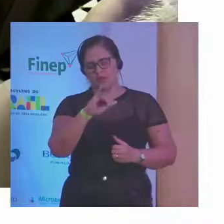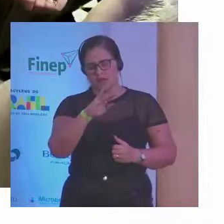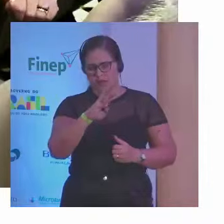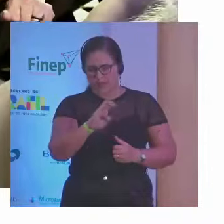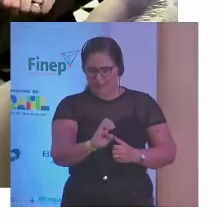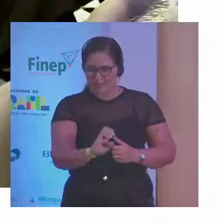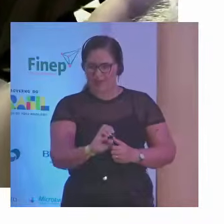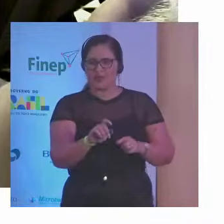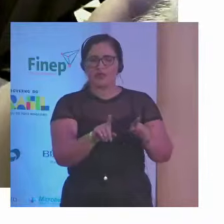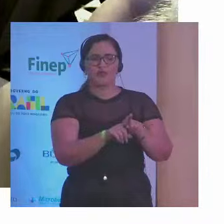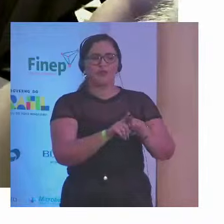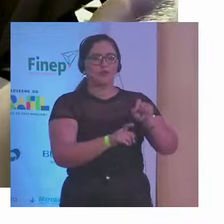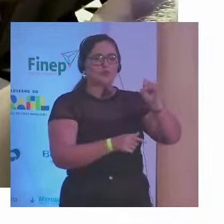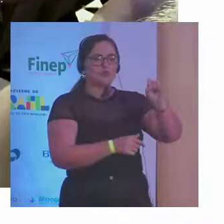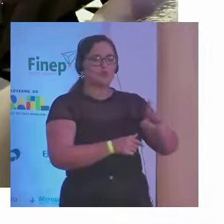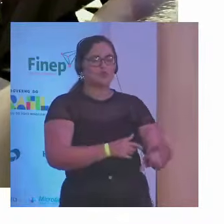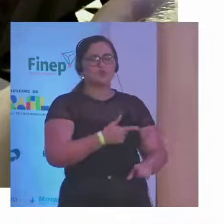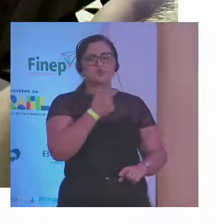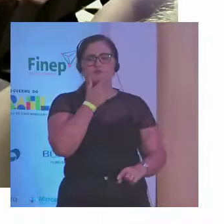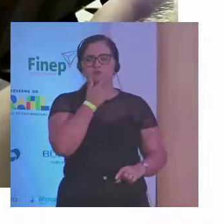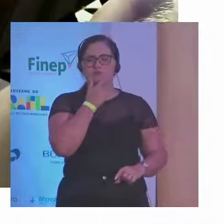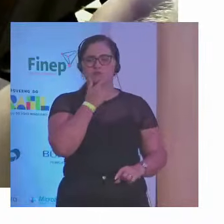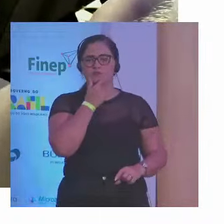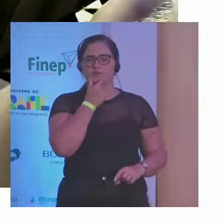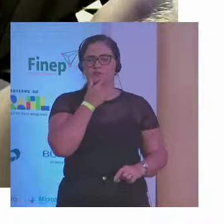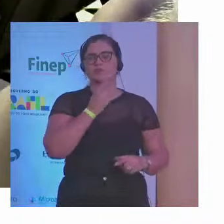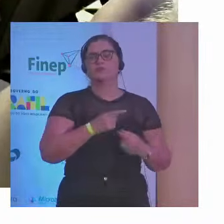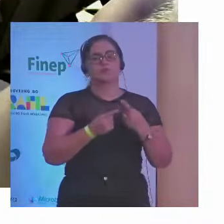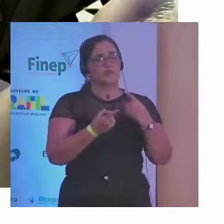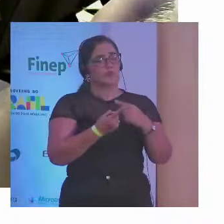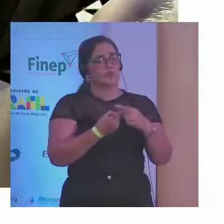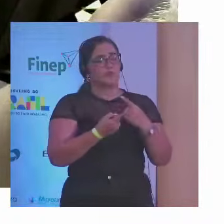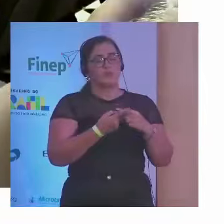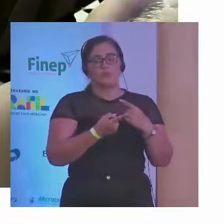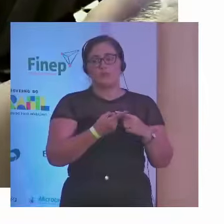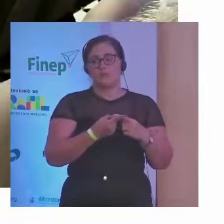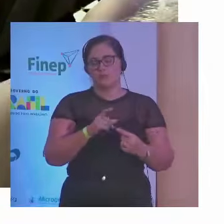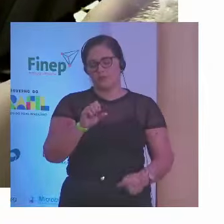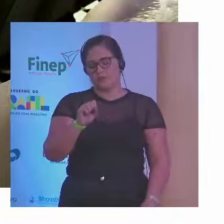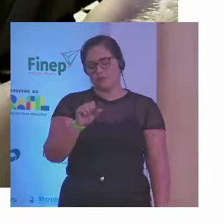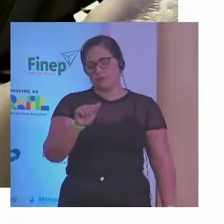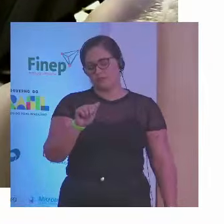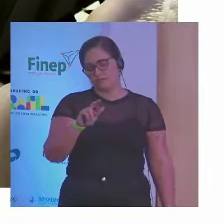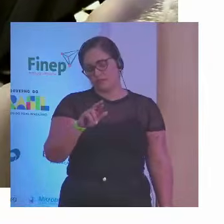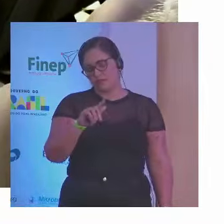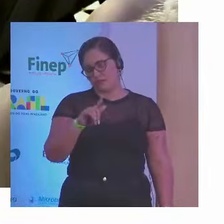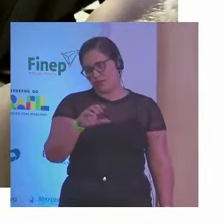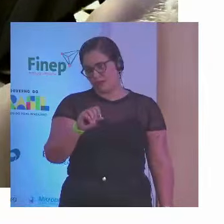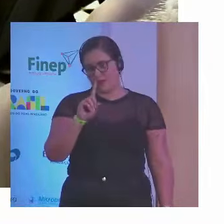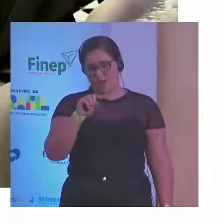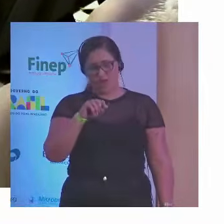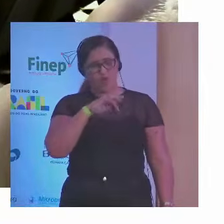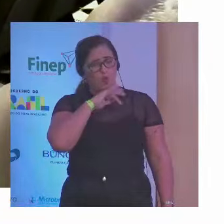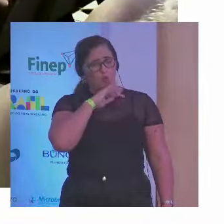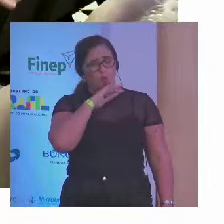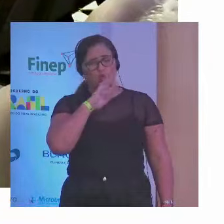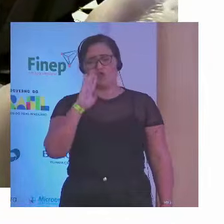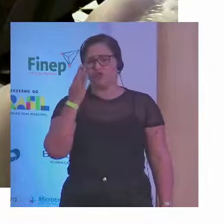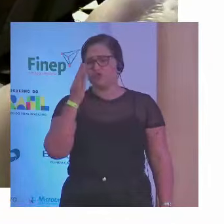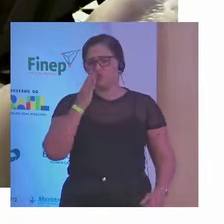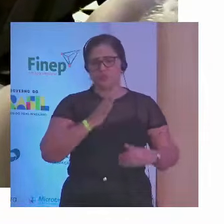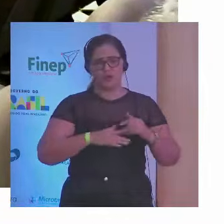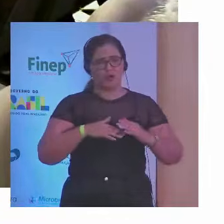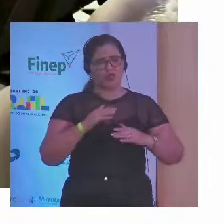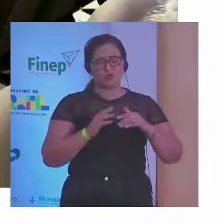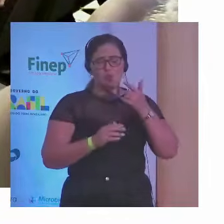States, because it was a plague, and they couldn't. Biologists were not explaining. So how